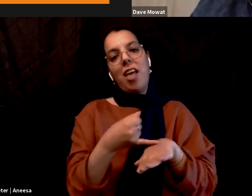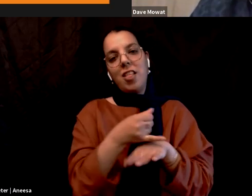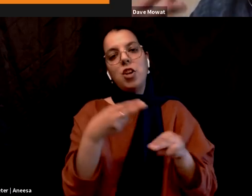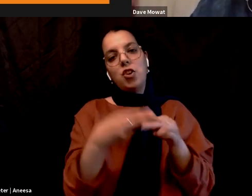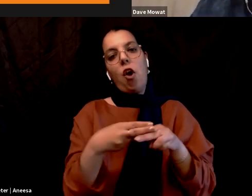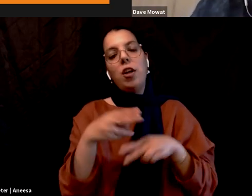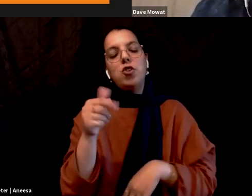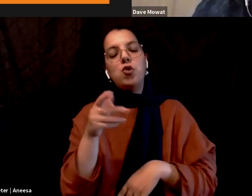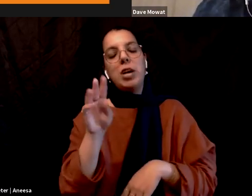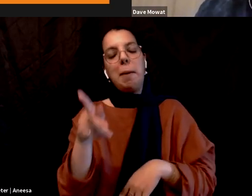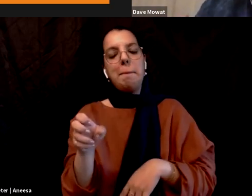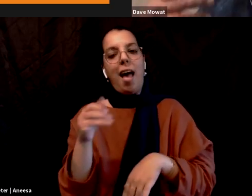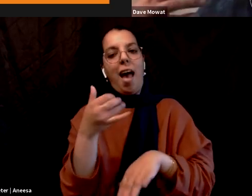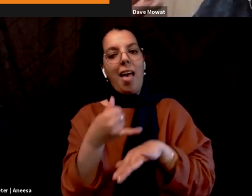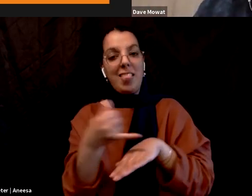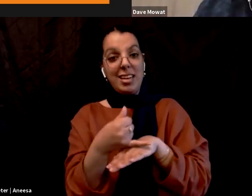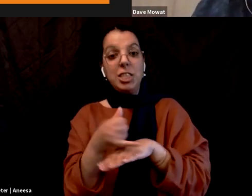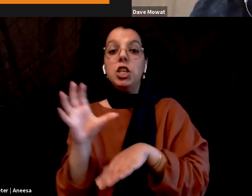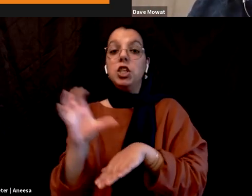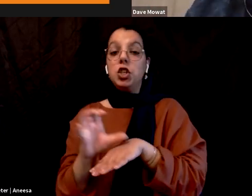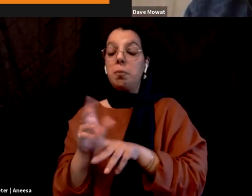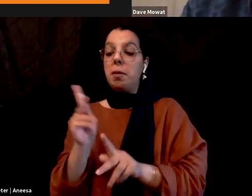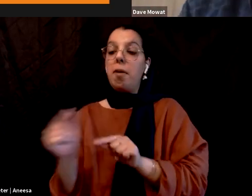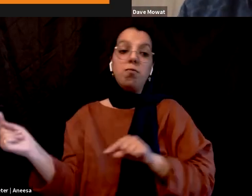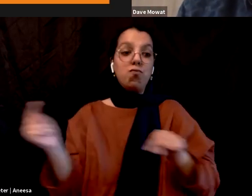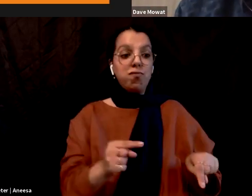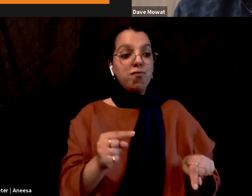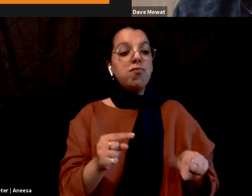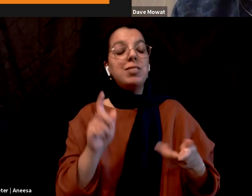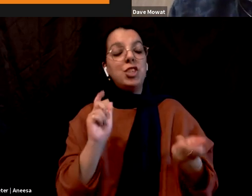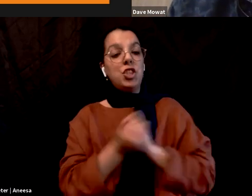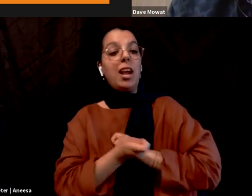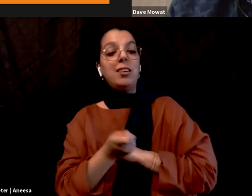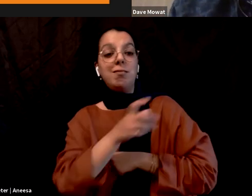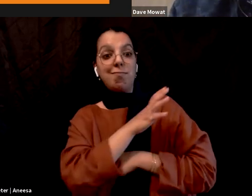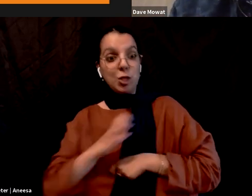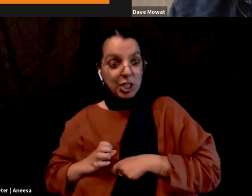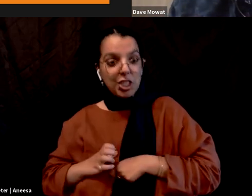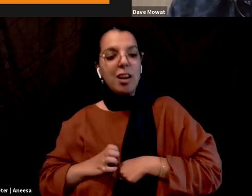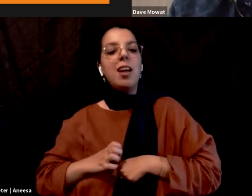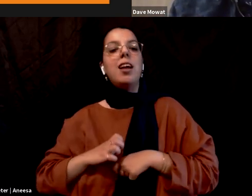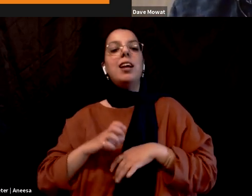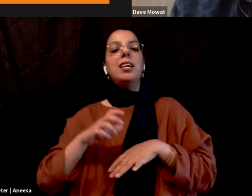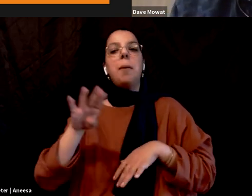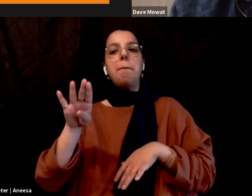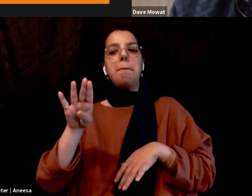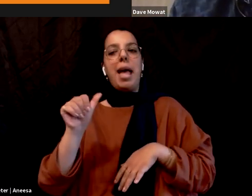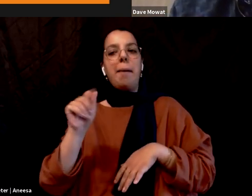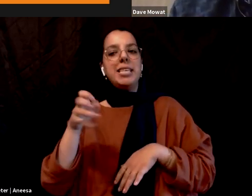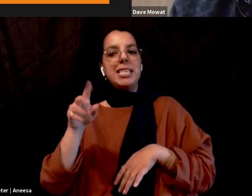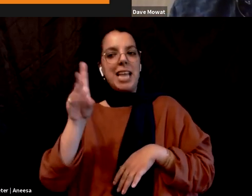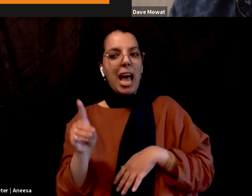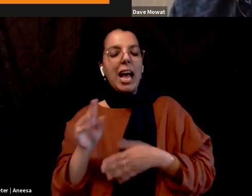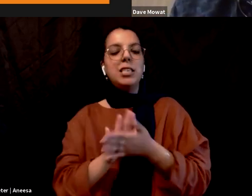that's where they were converted and baptized and became a part of the Methodist fold,